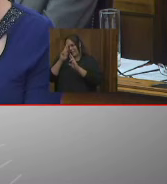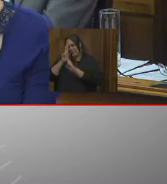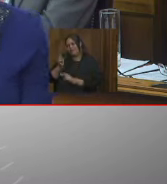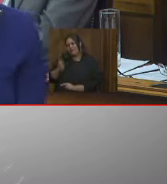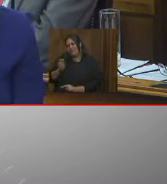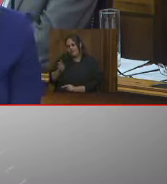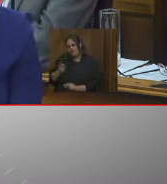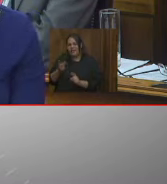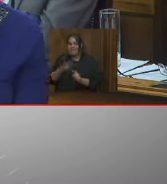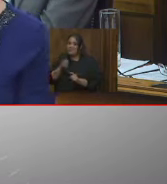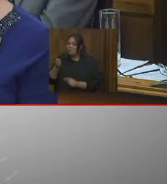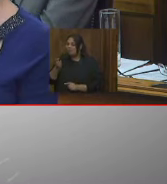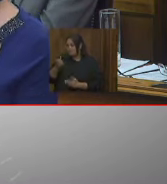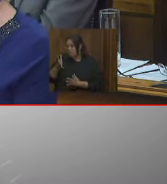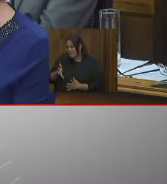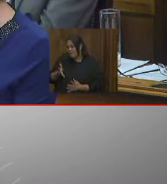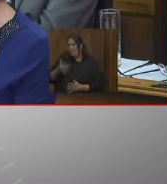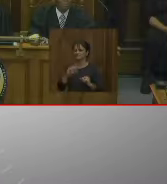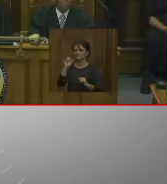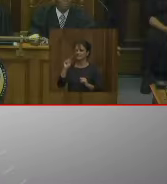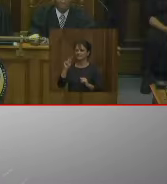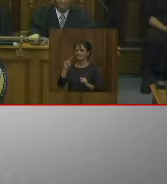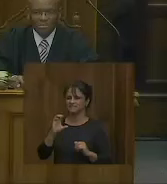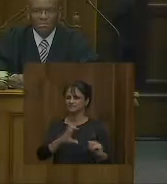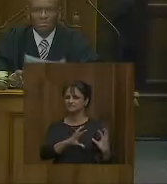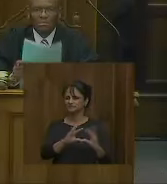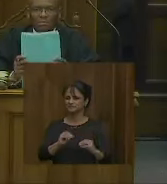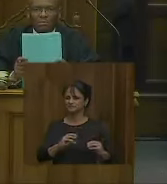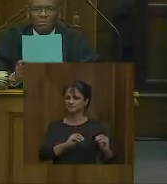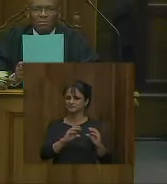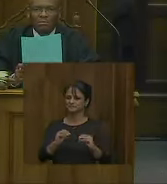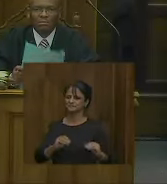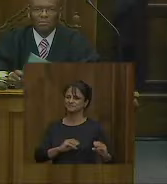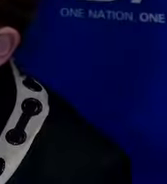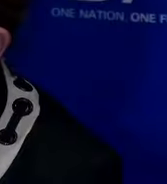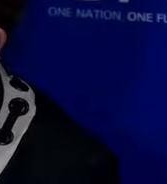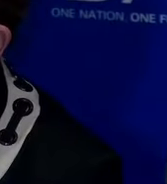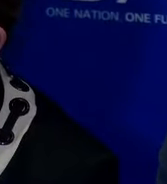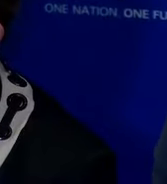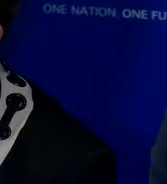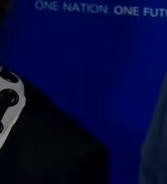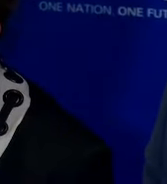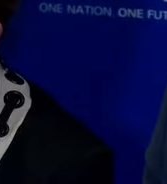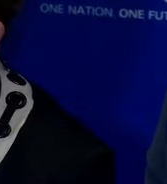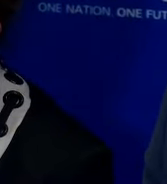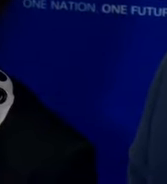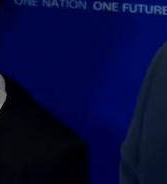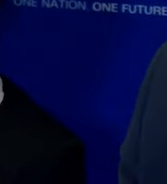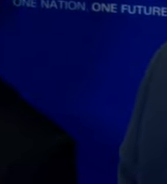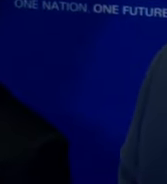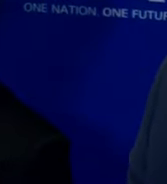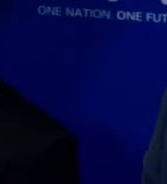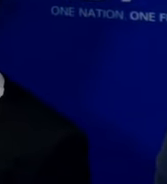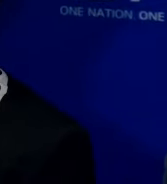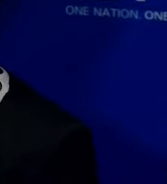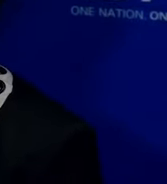Cape that we can't continue like this. Now, can you confirm whether this will be done in a secret ballot, as I understand the ANC has applied for it to be